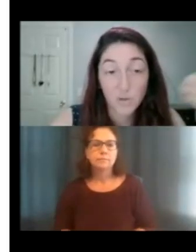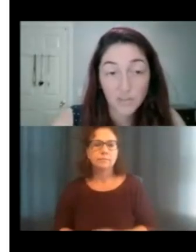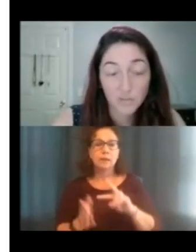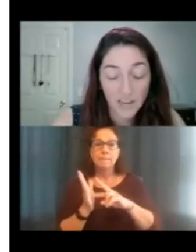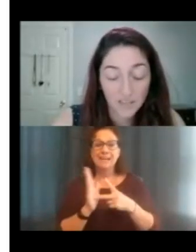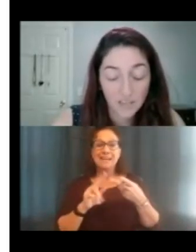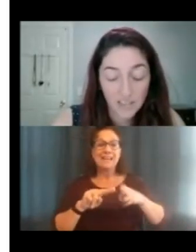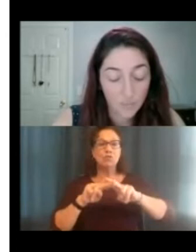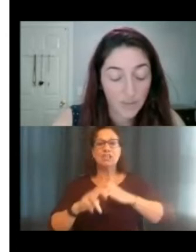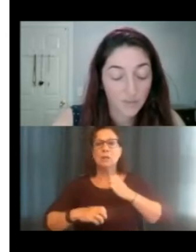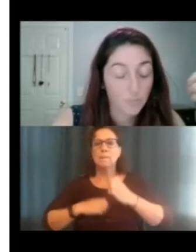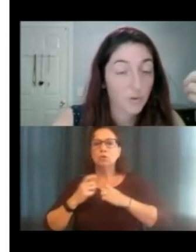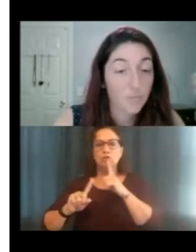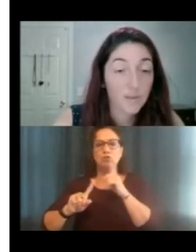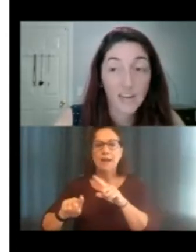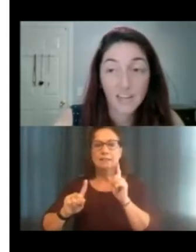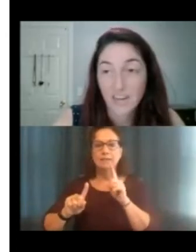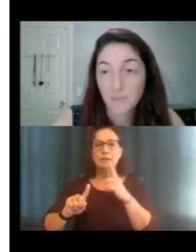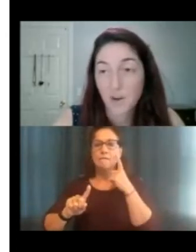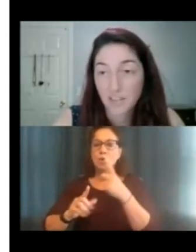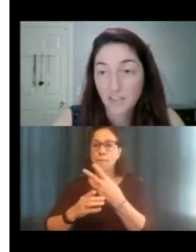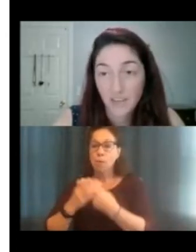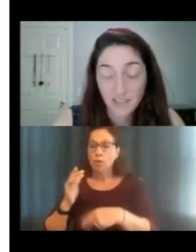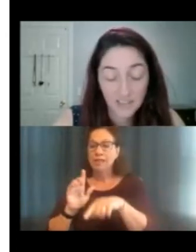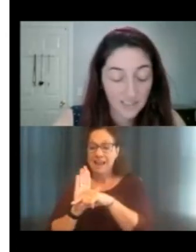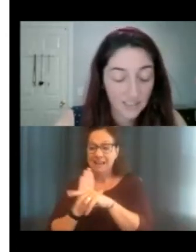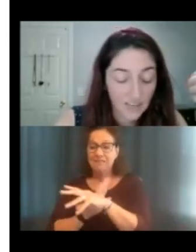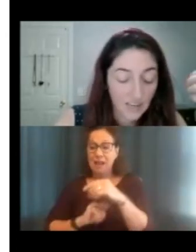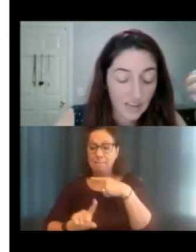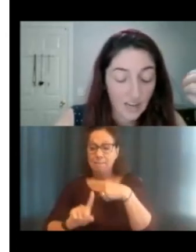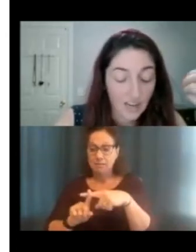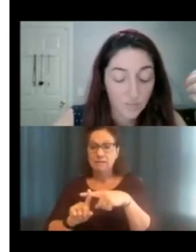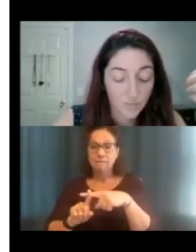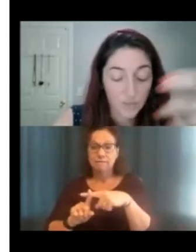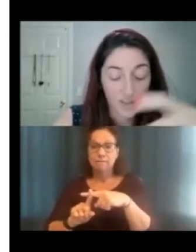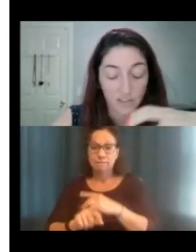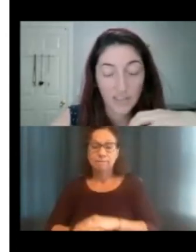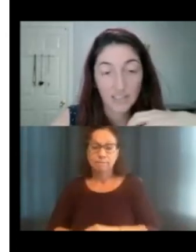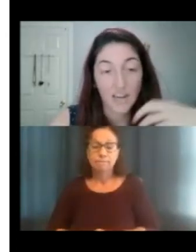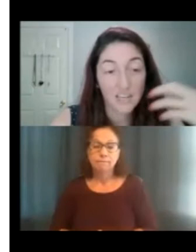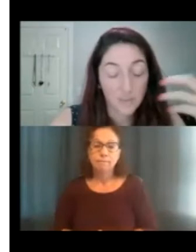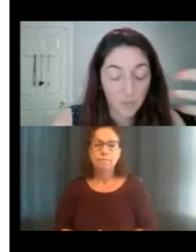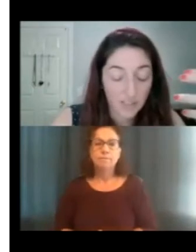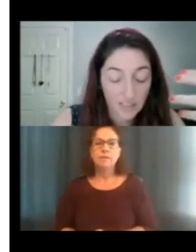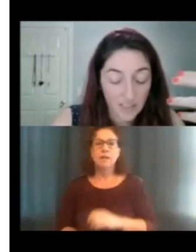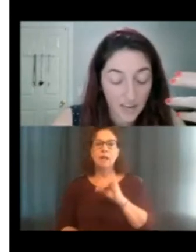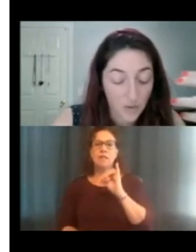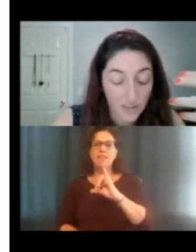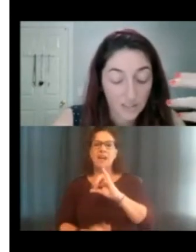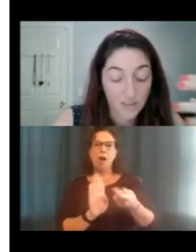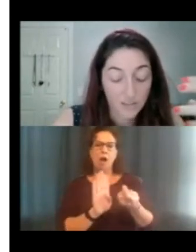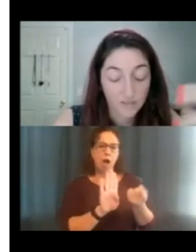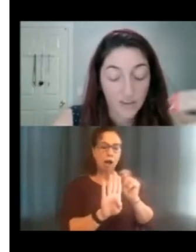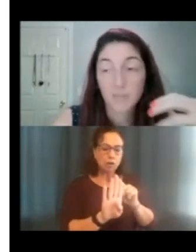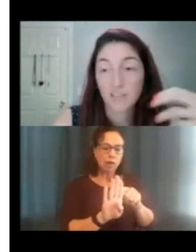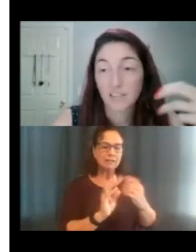increased emotional reactivity, but for both negative and positive valences, which underlies a heightened processing and